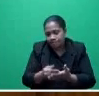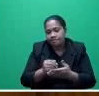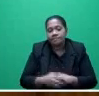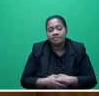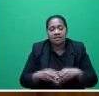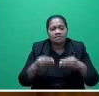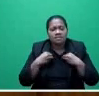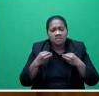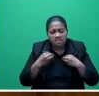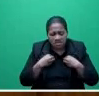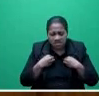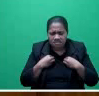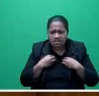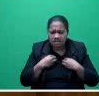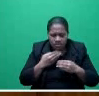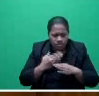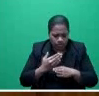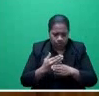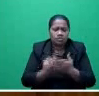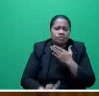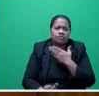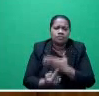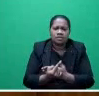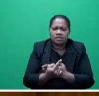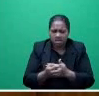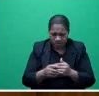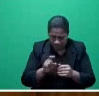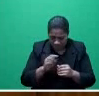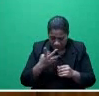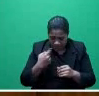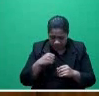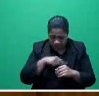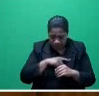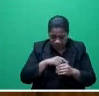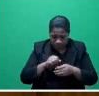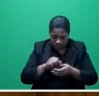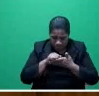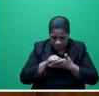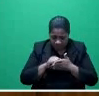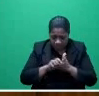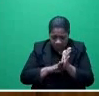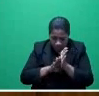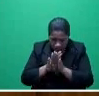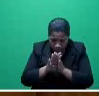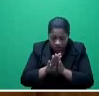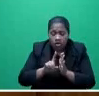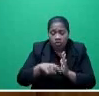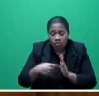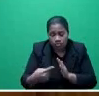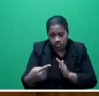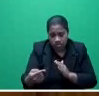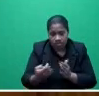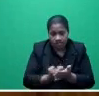and businesses are tangled. By keeping the economy stable and strengthen the social resilience, by investing in